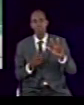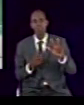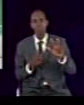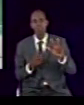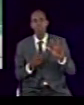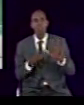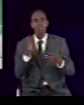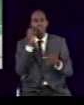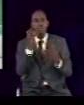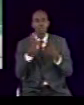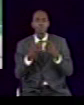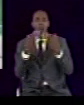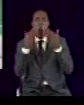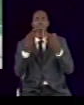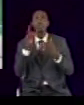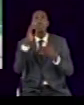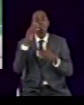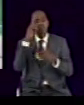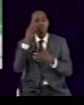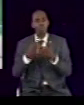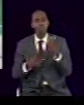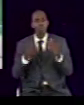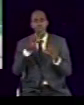thank God for what God did for me.